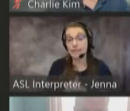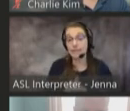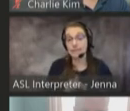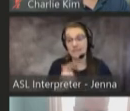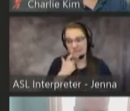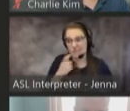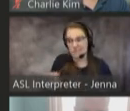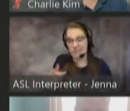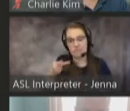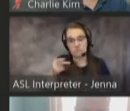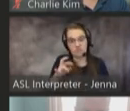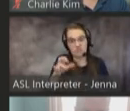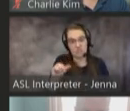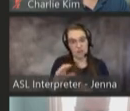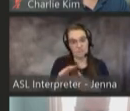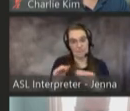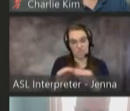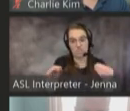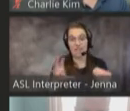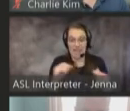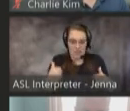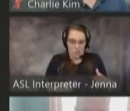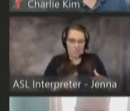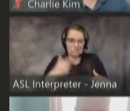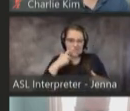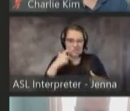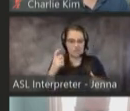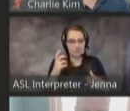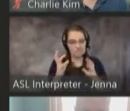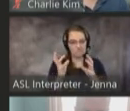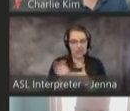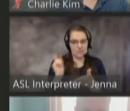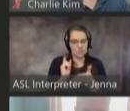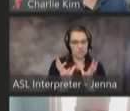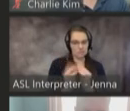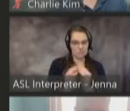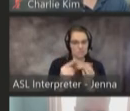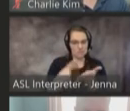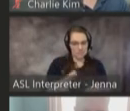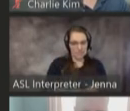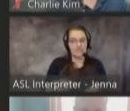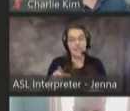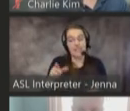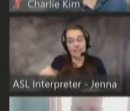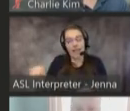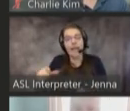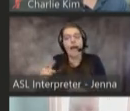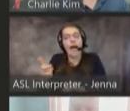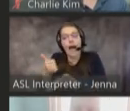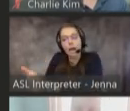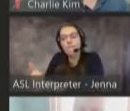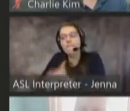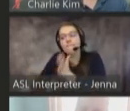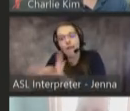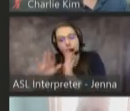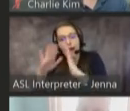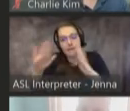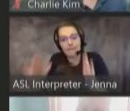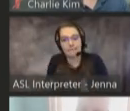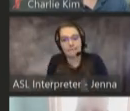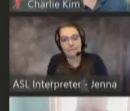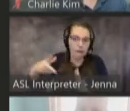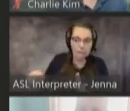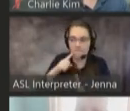case management. They help place people in housing. Our office doesn't do that. And then we have an Office of Fair Housing and Equity.